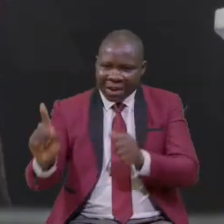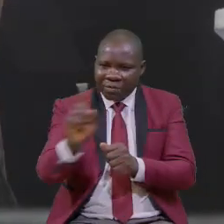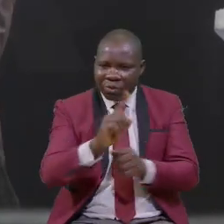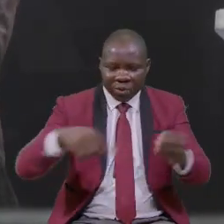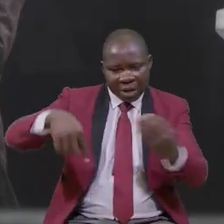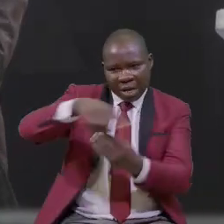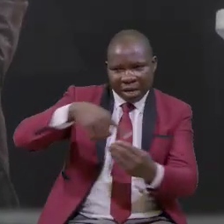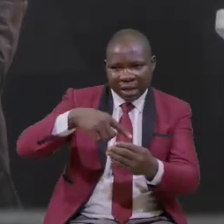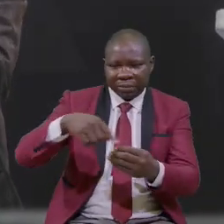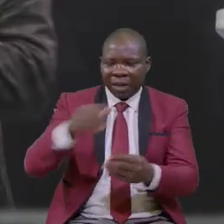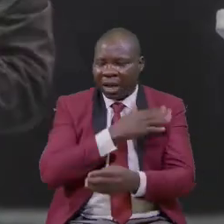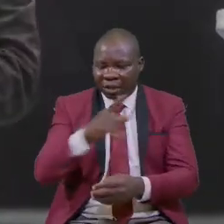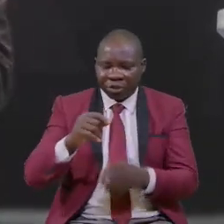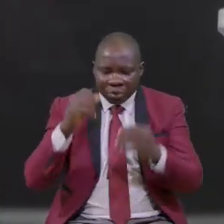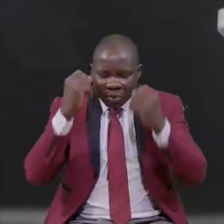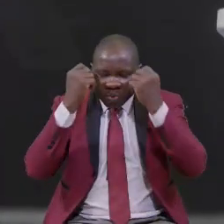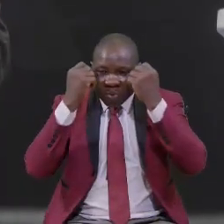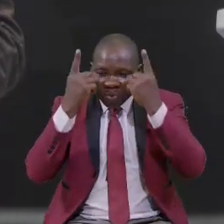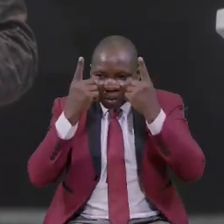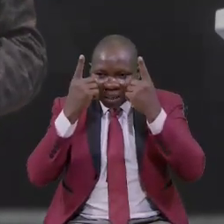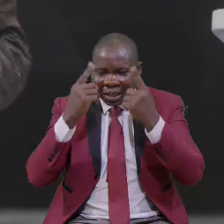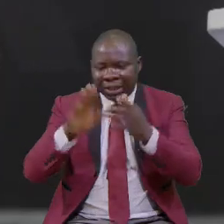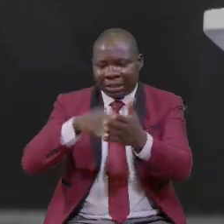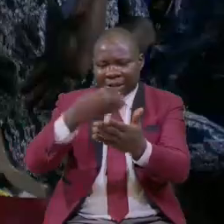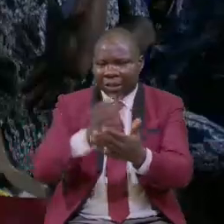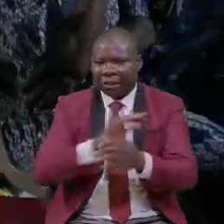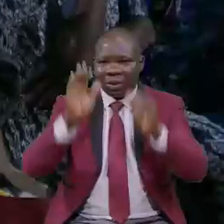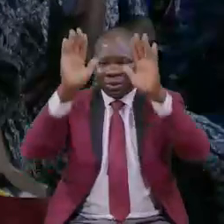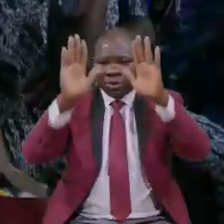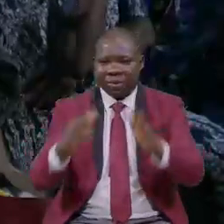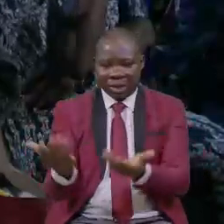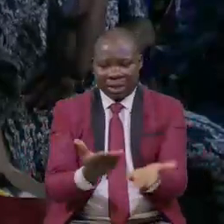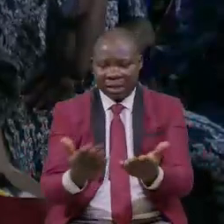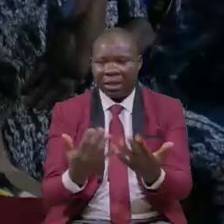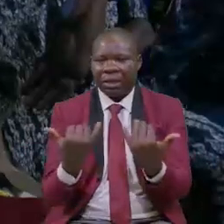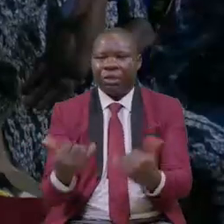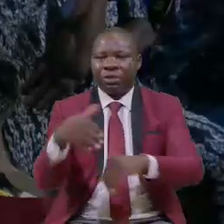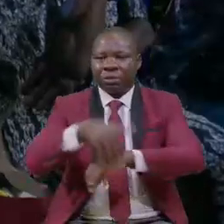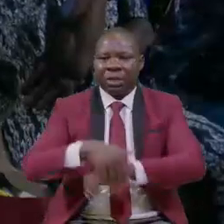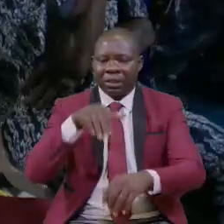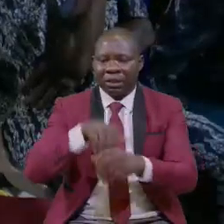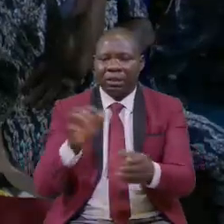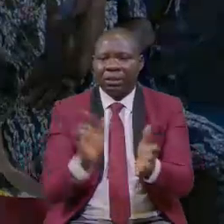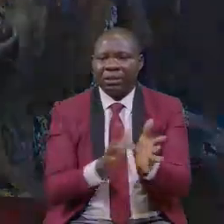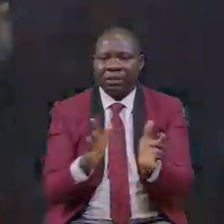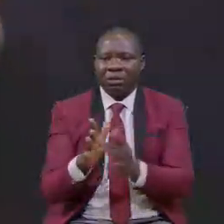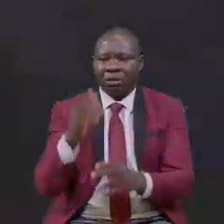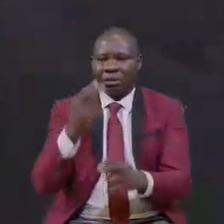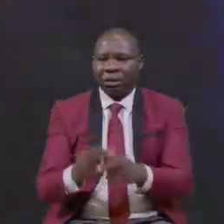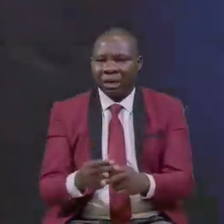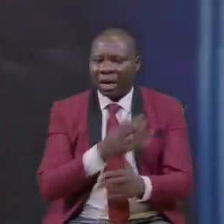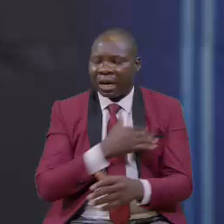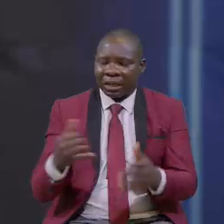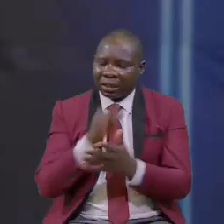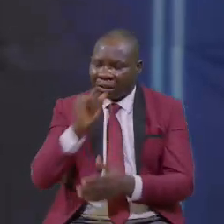you to wonder. Signs and wonders here tonight. And it is by the name